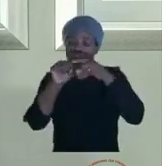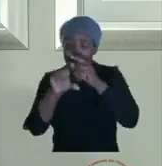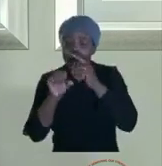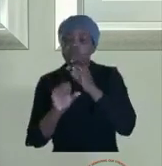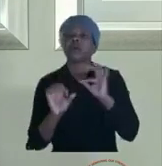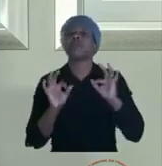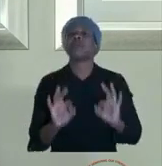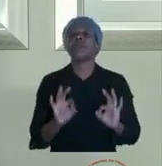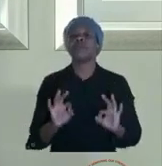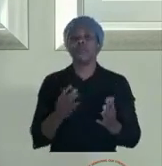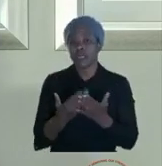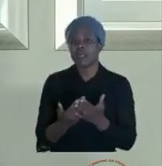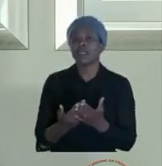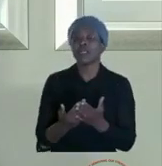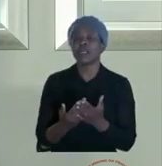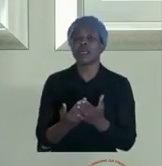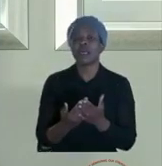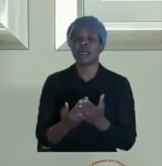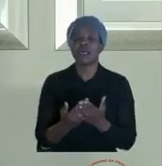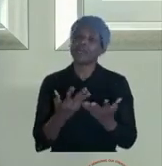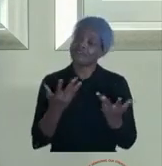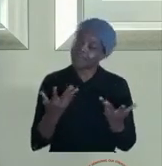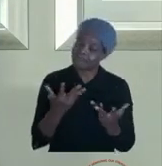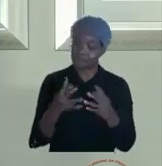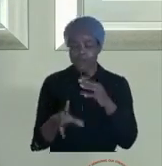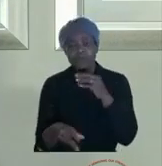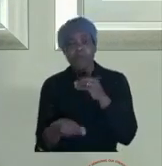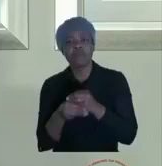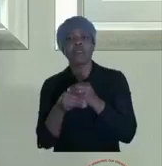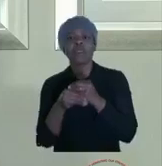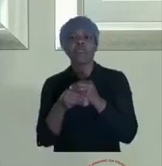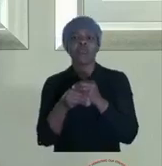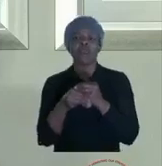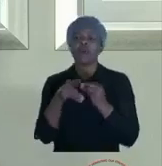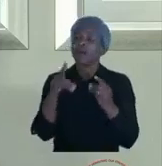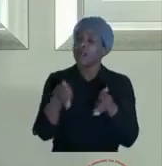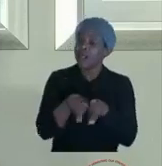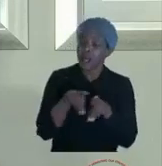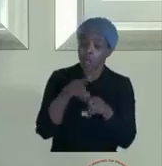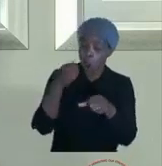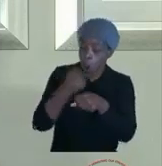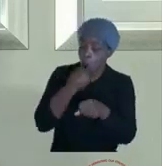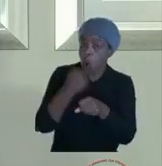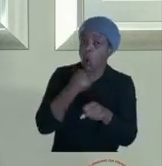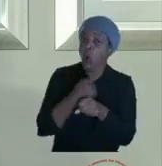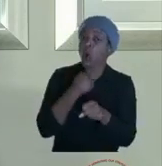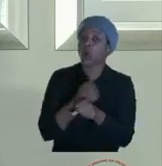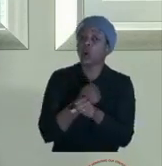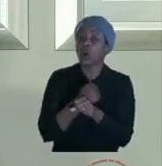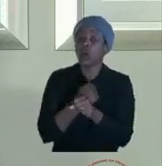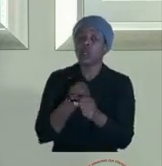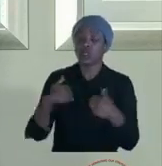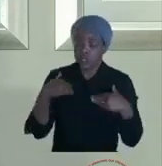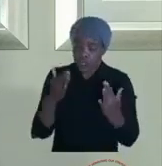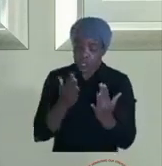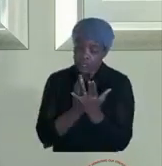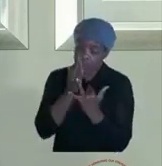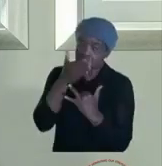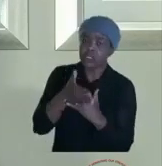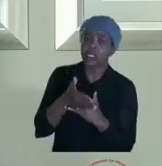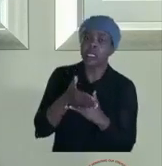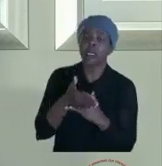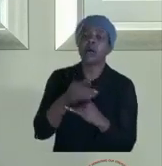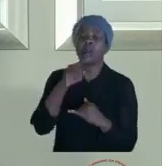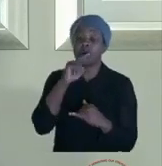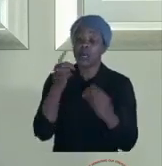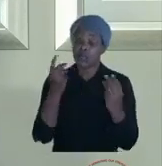fourth industrial revolution. In addition, entry-level jobs for the youth who have just qualified must be created